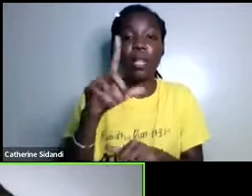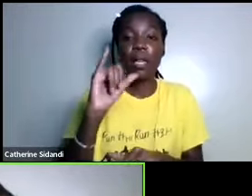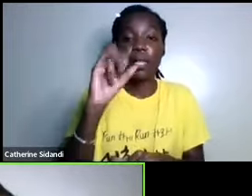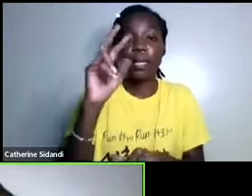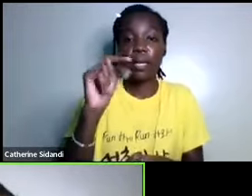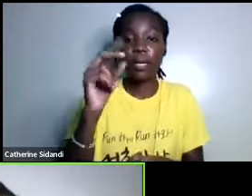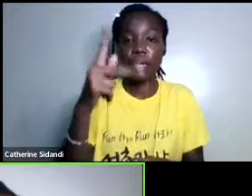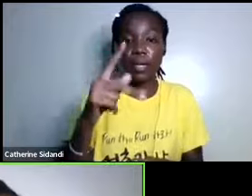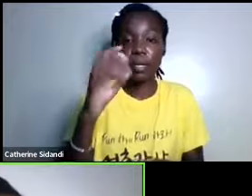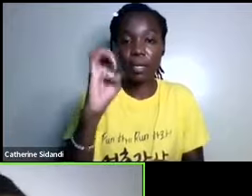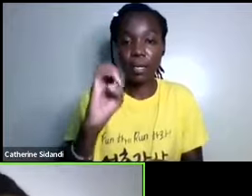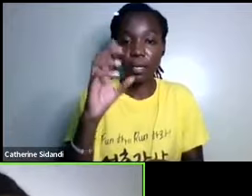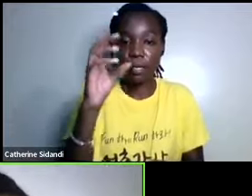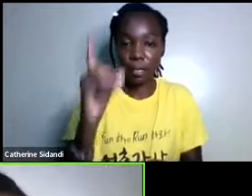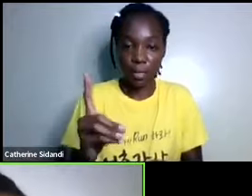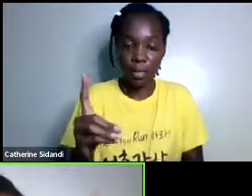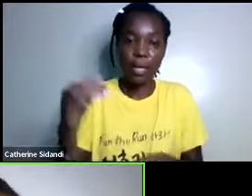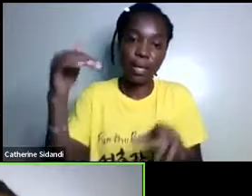that